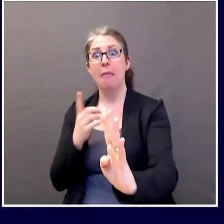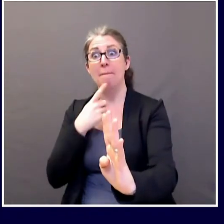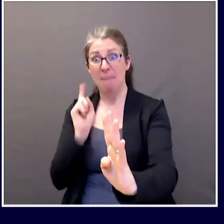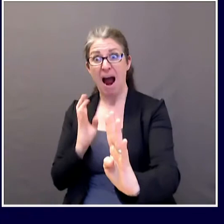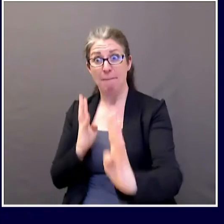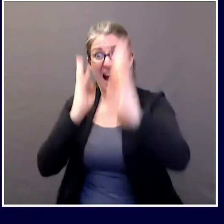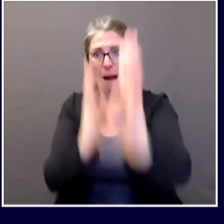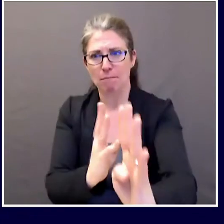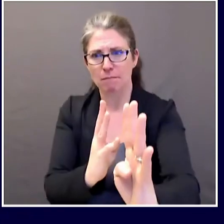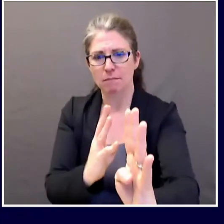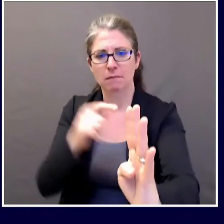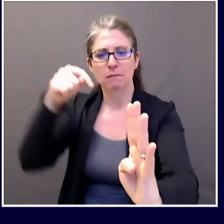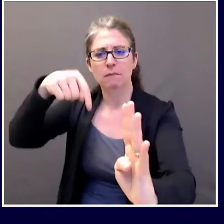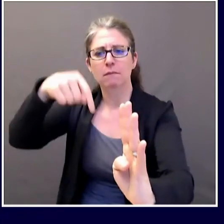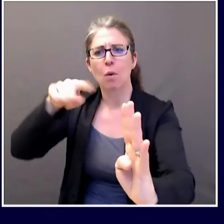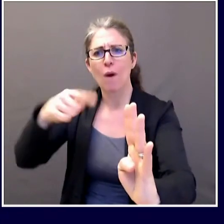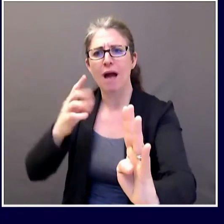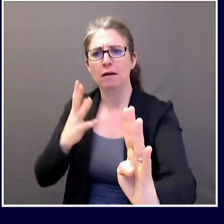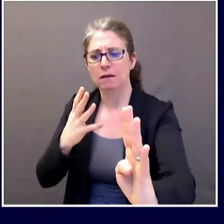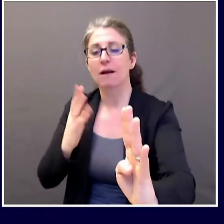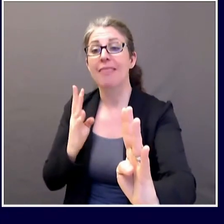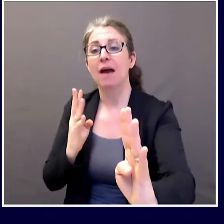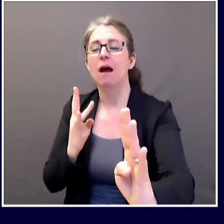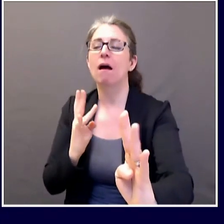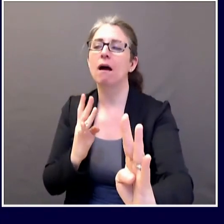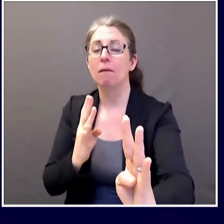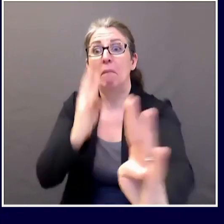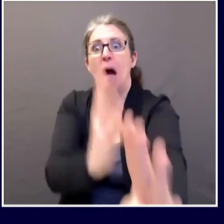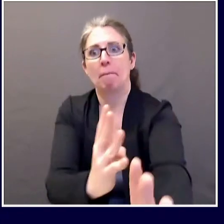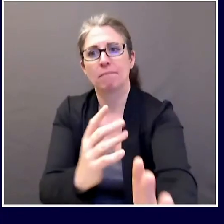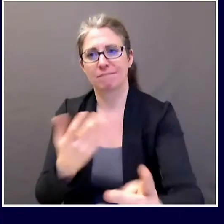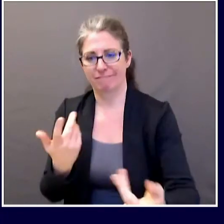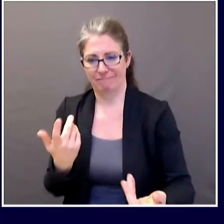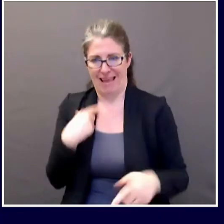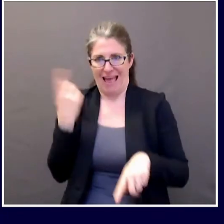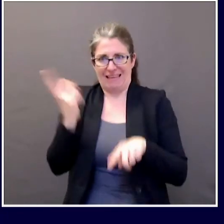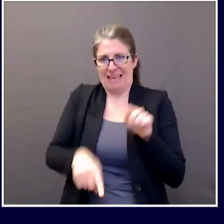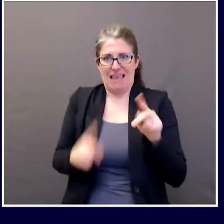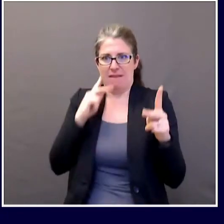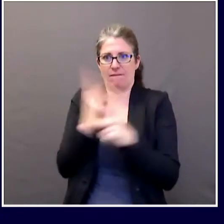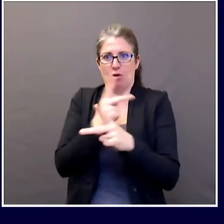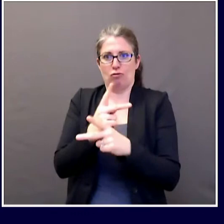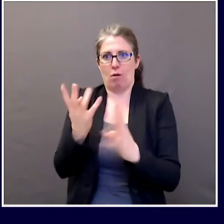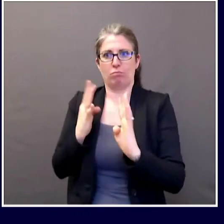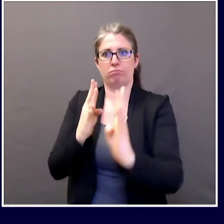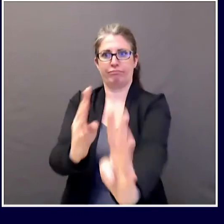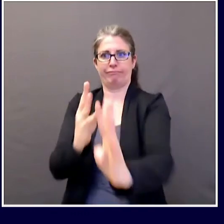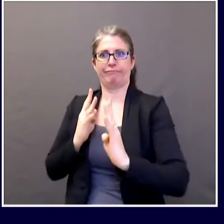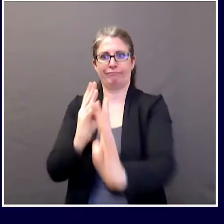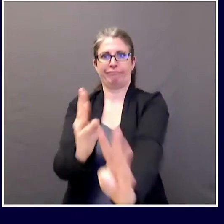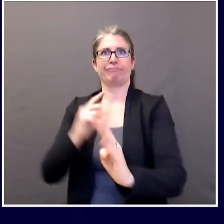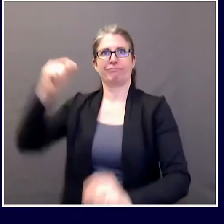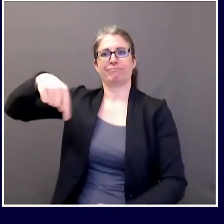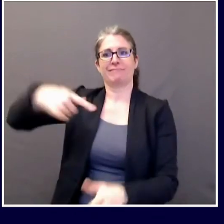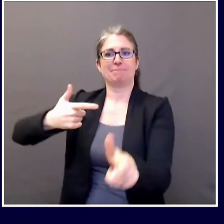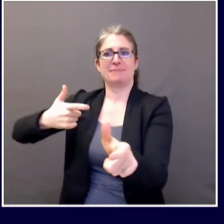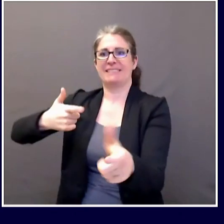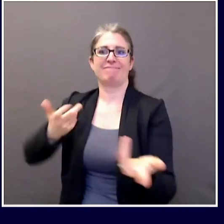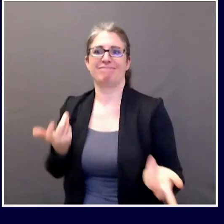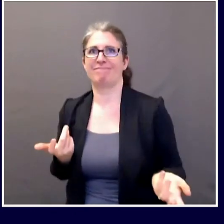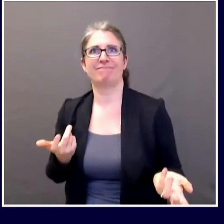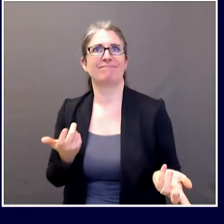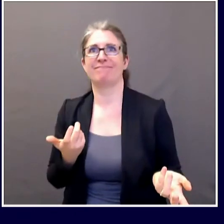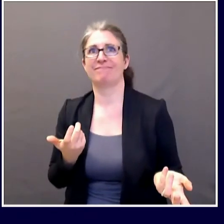can change. And I'm certainly not looking to speak ill of other states, but an interesting exercise would be to go